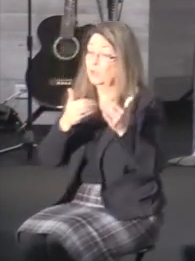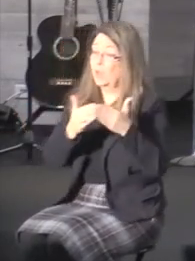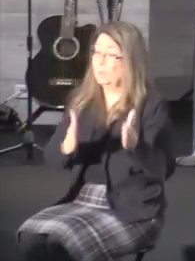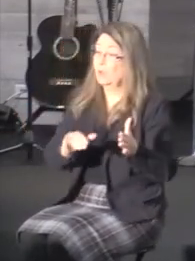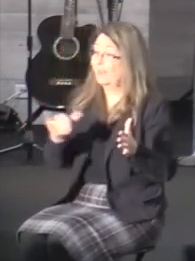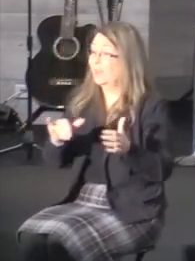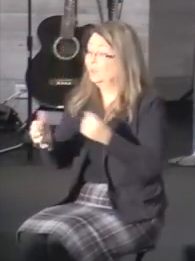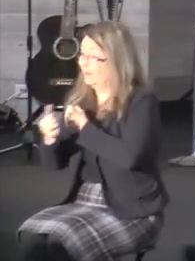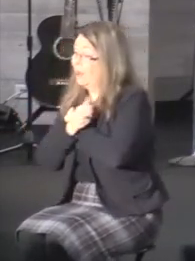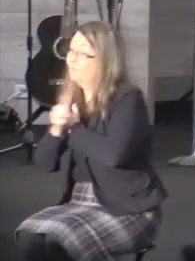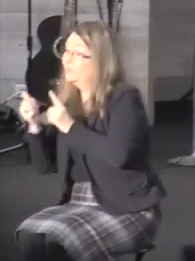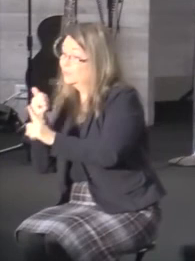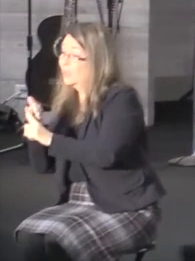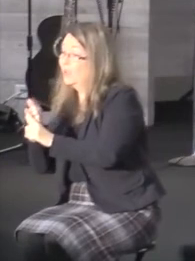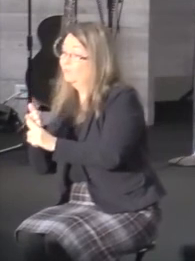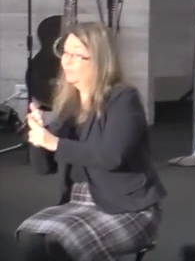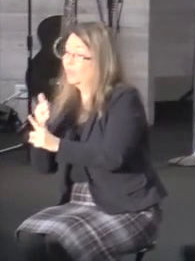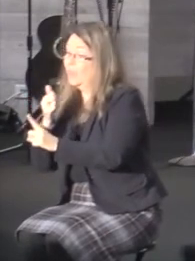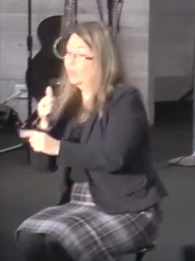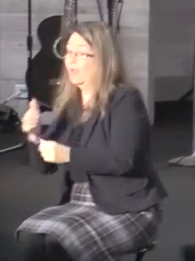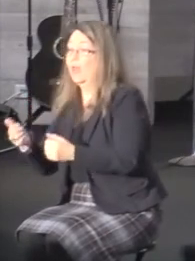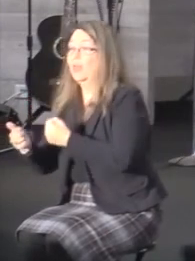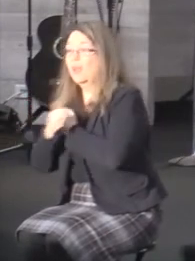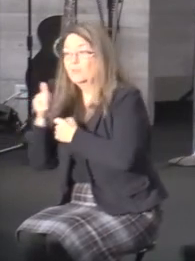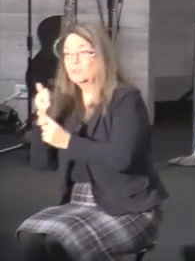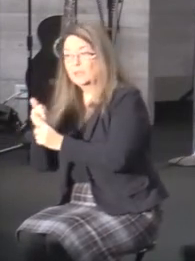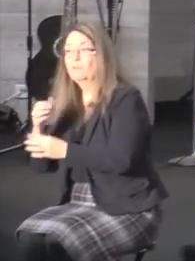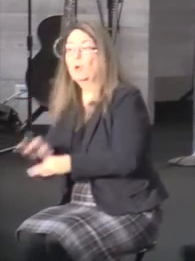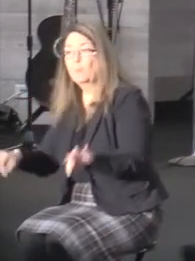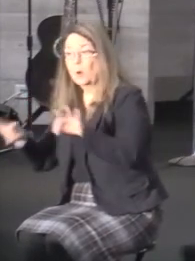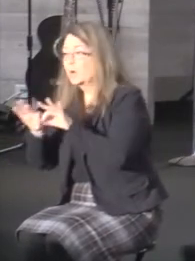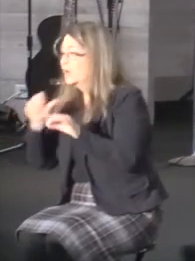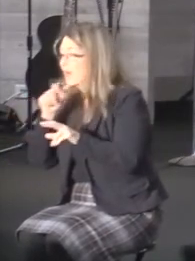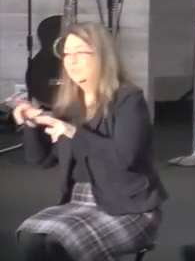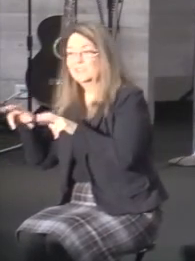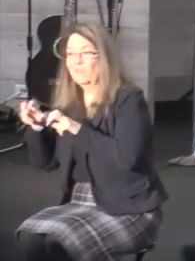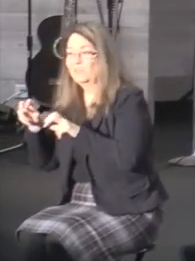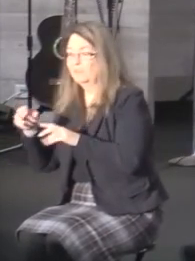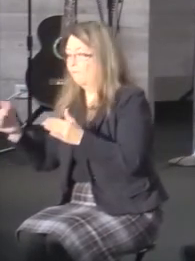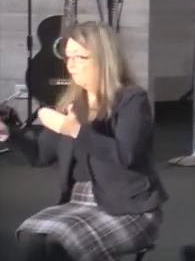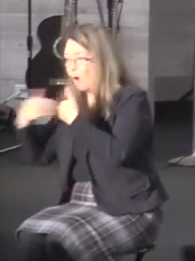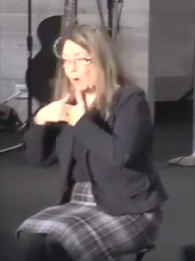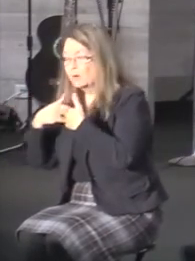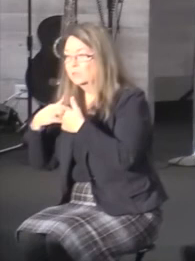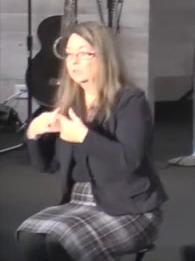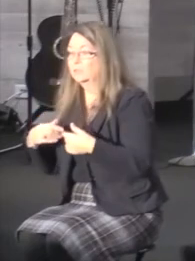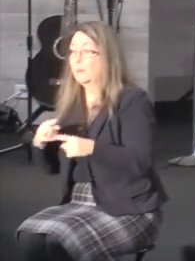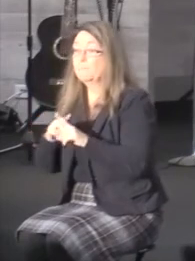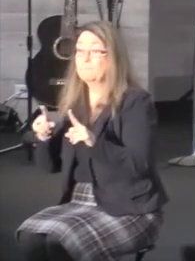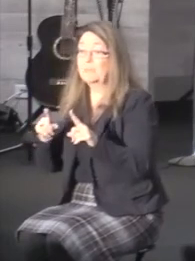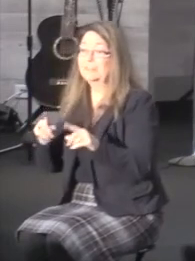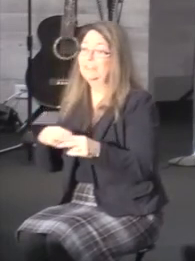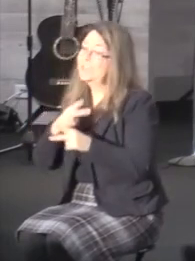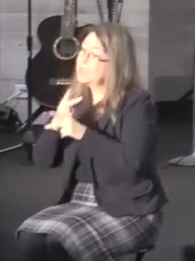yourself. Self-love is unique. It's important. It's not selfish. It's not egocentric. It's self-sacrificial, but it's you care